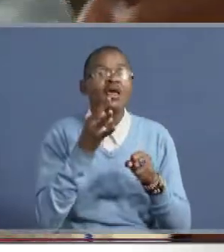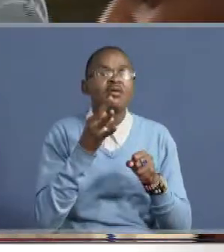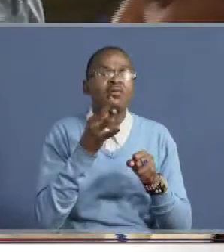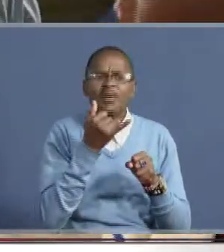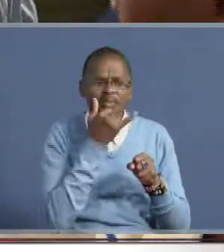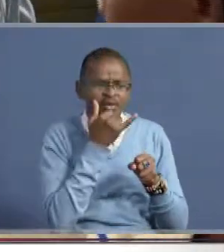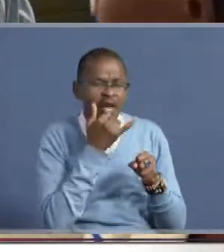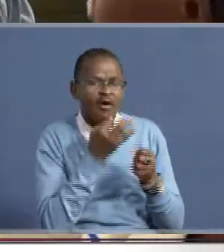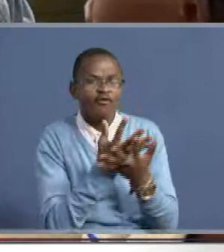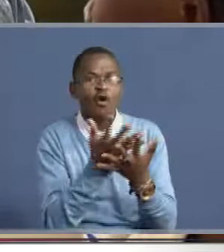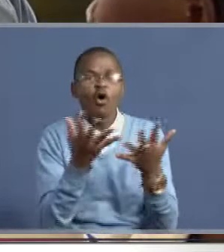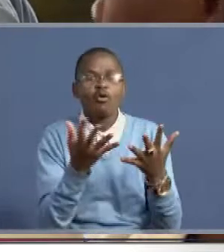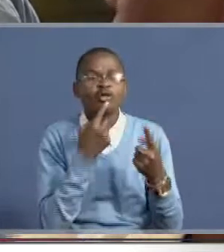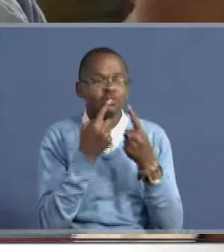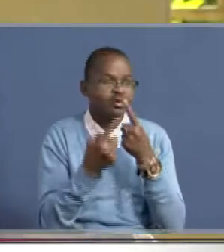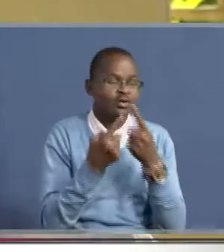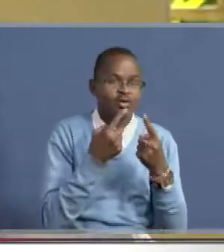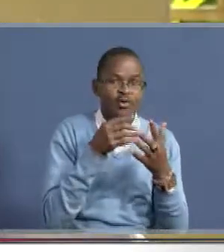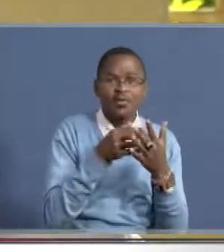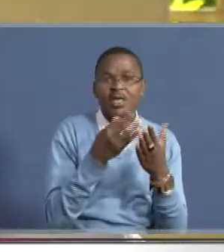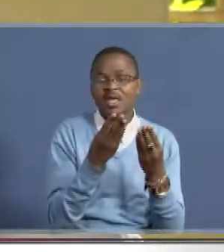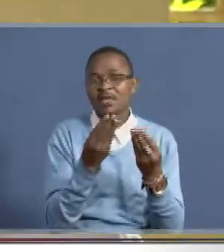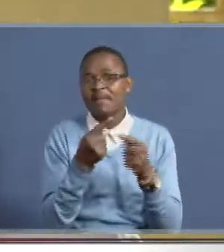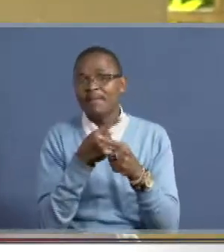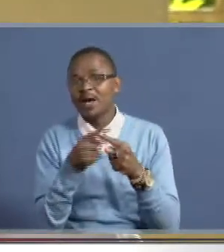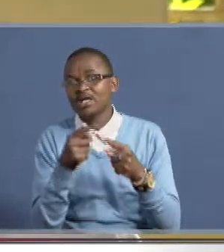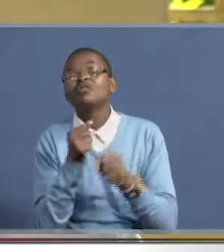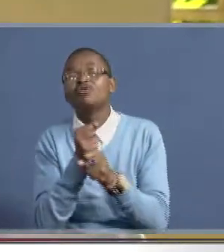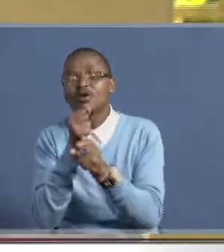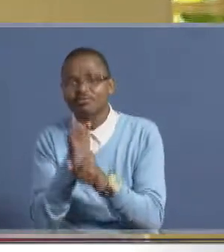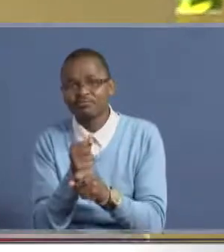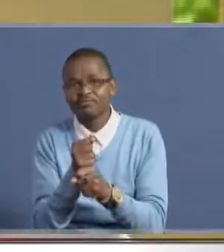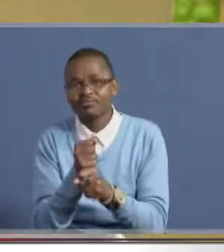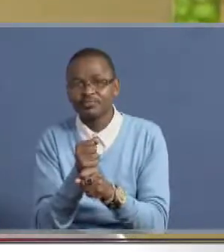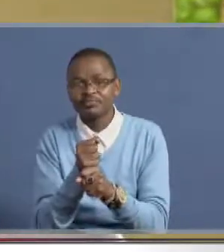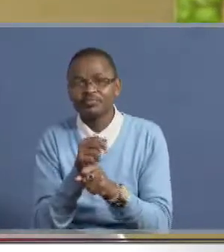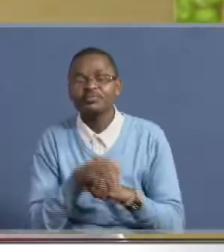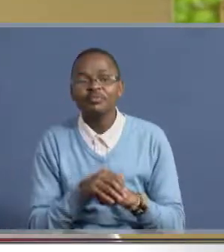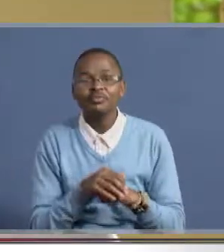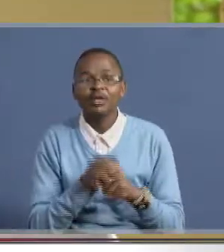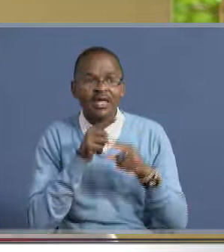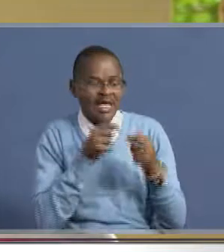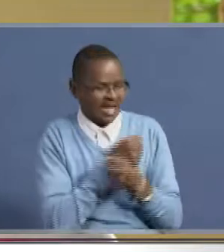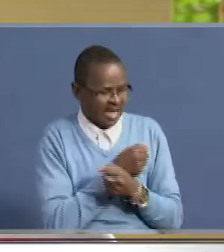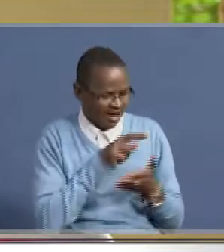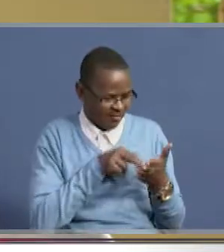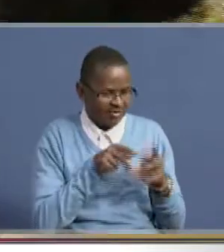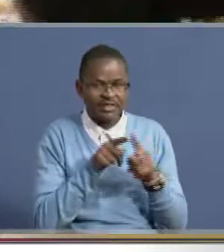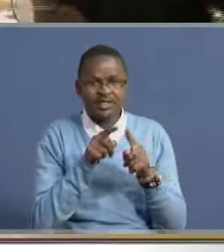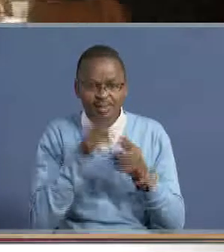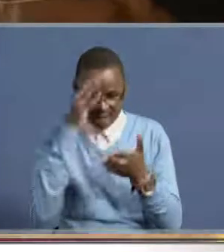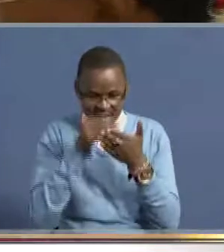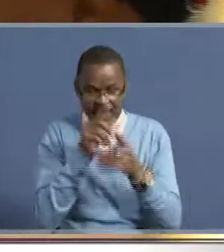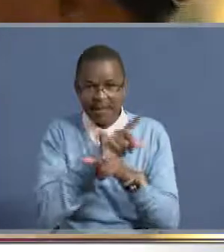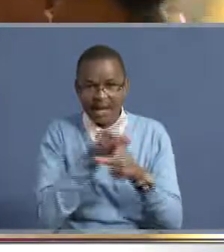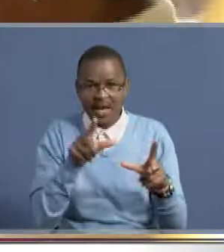flow of communication and her soothing smile to be the ease by which she conducts her job. Though she loved to read and learn languages,